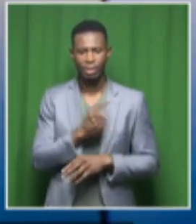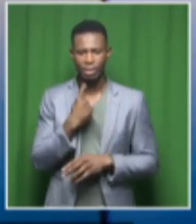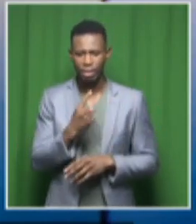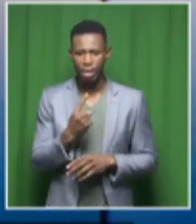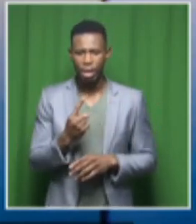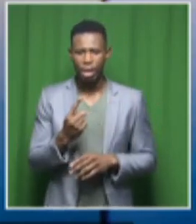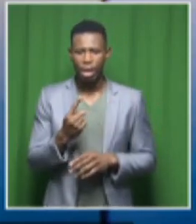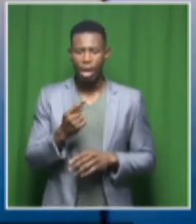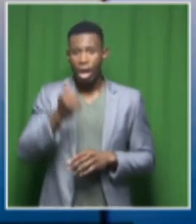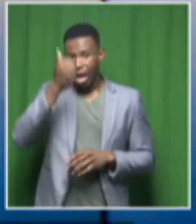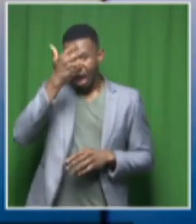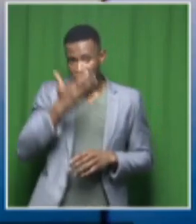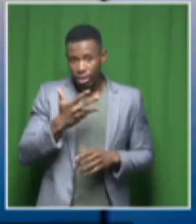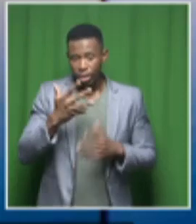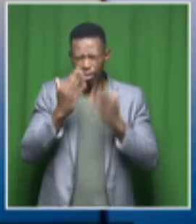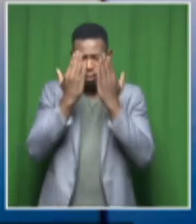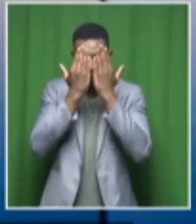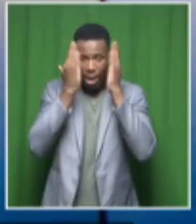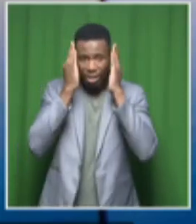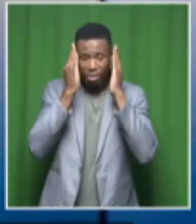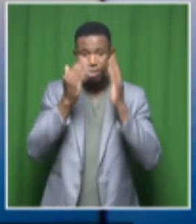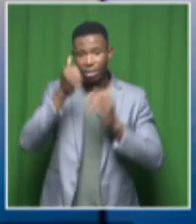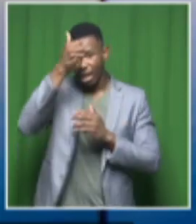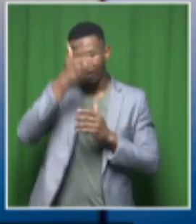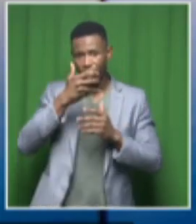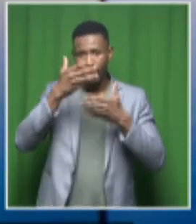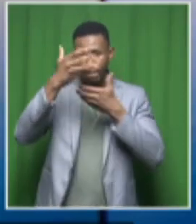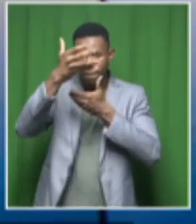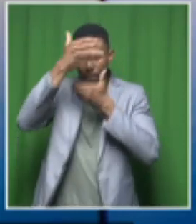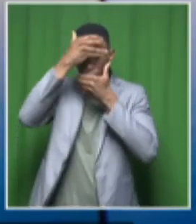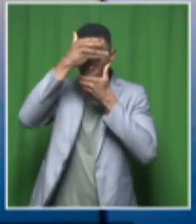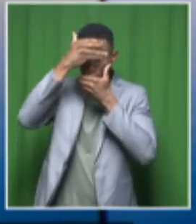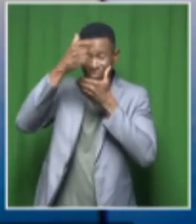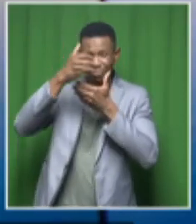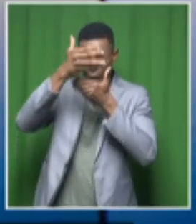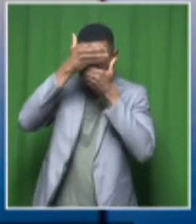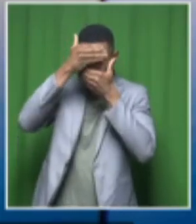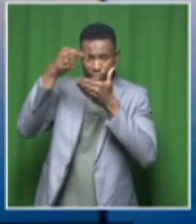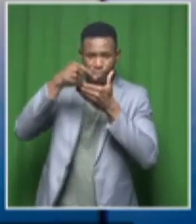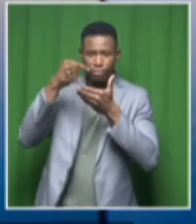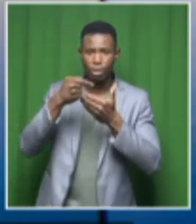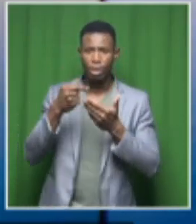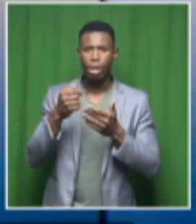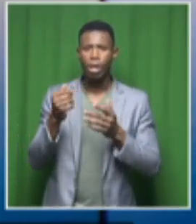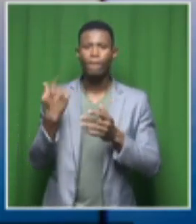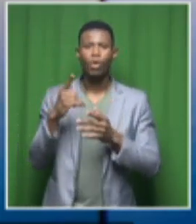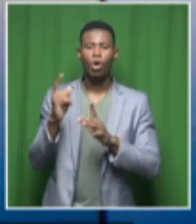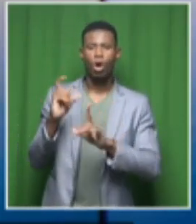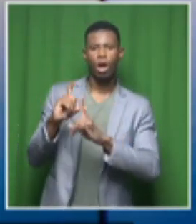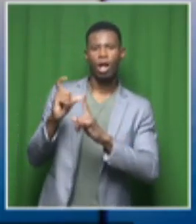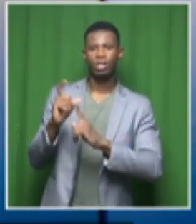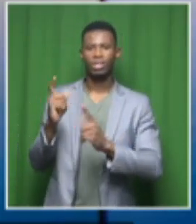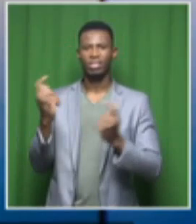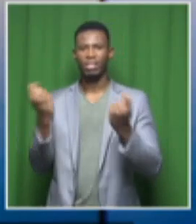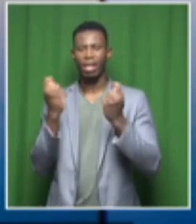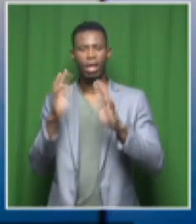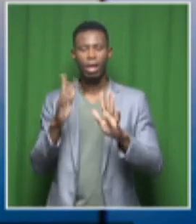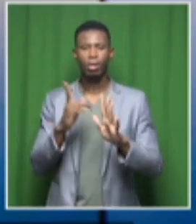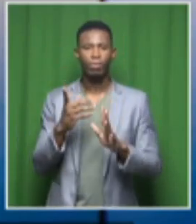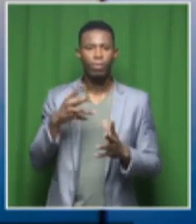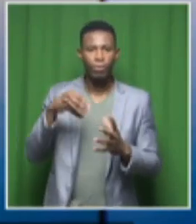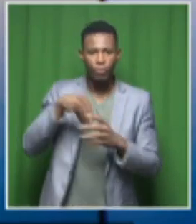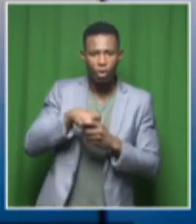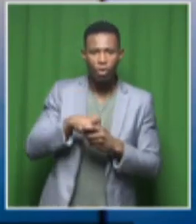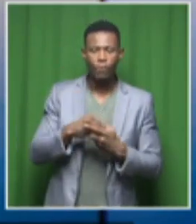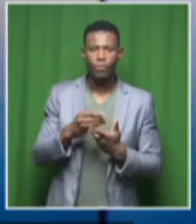masks. Those masks were not ceremonial. They were heavily integrated into the culture, which spirituality